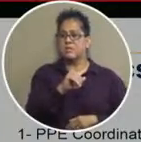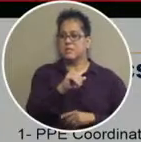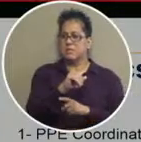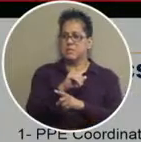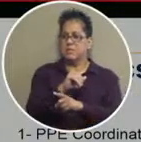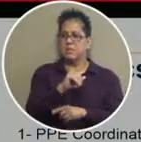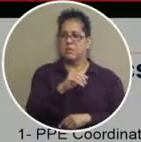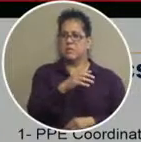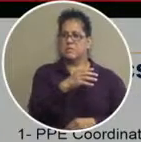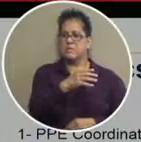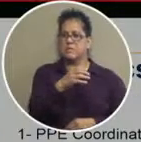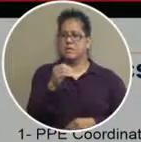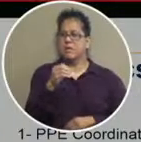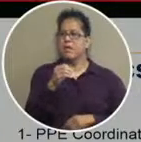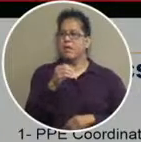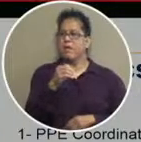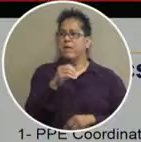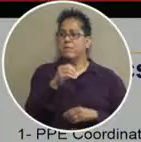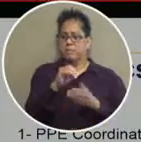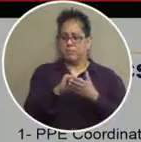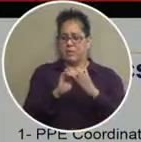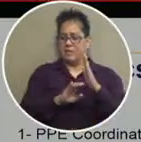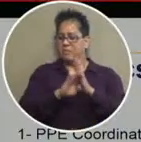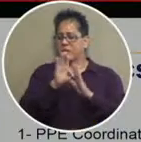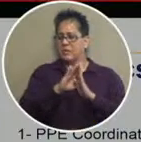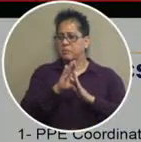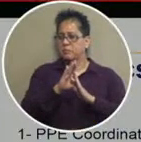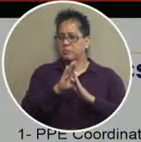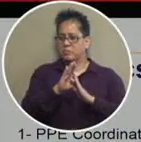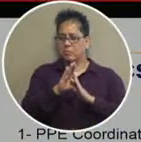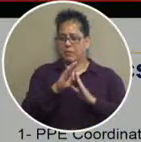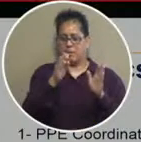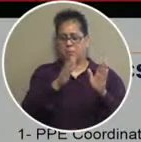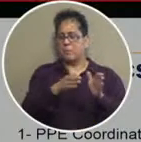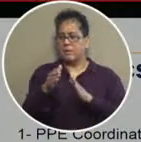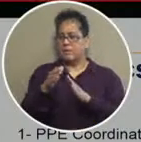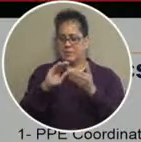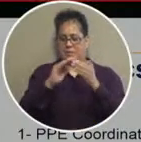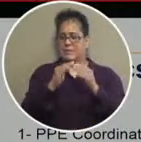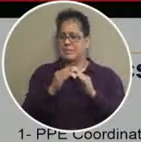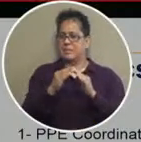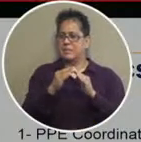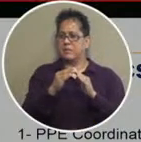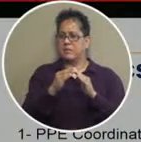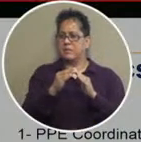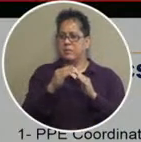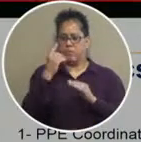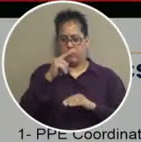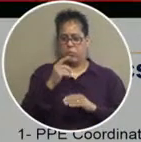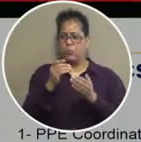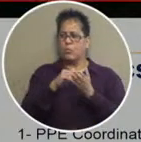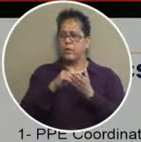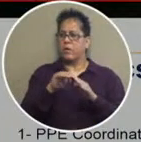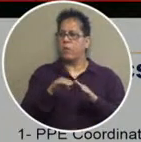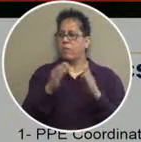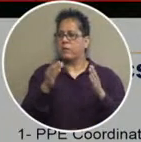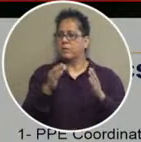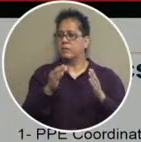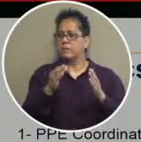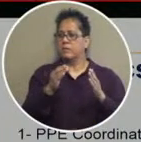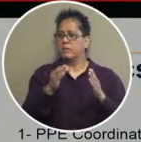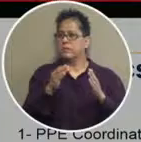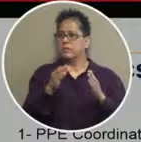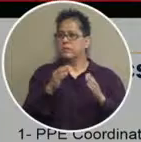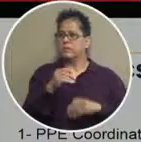invited and over 40 people attending to develop a collaborative plan with the city and county for reopening safely.